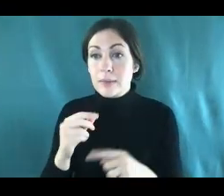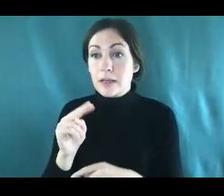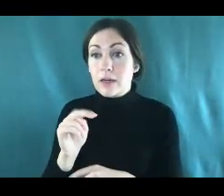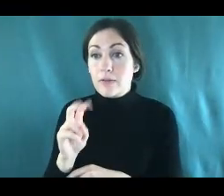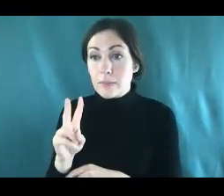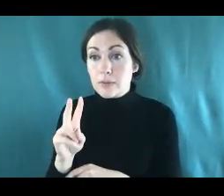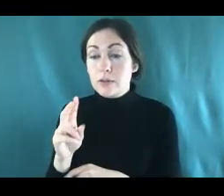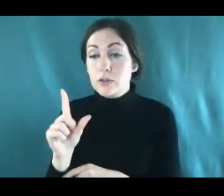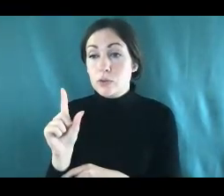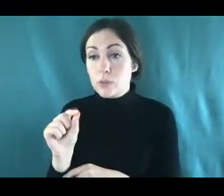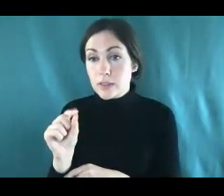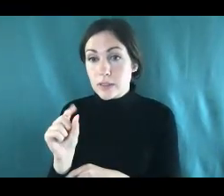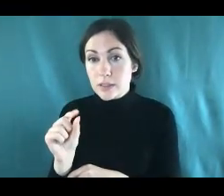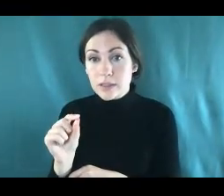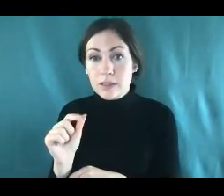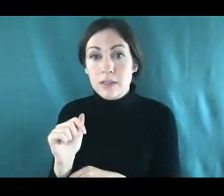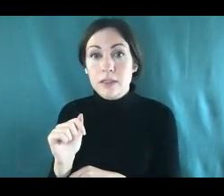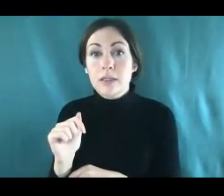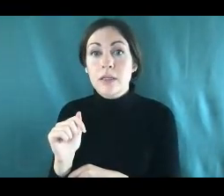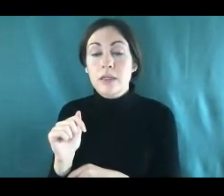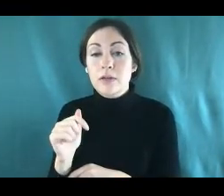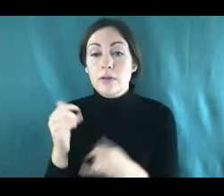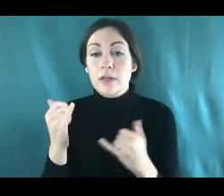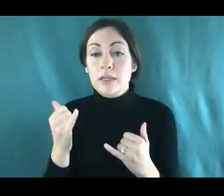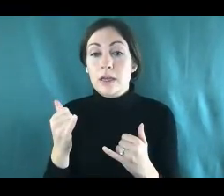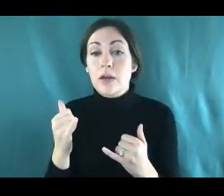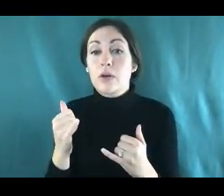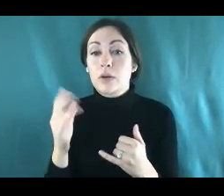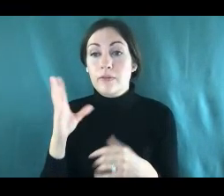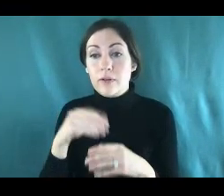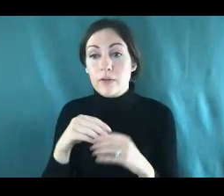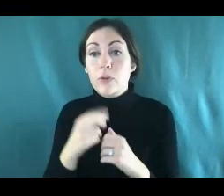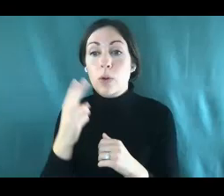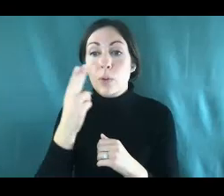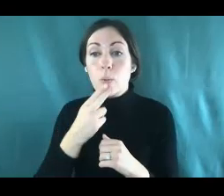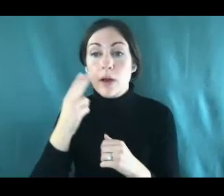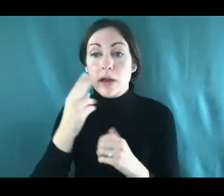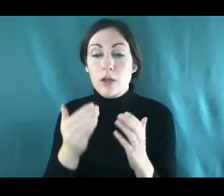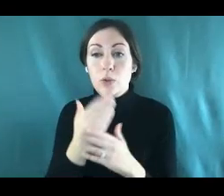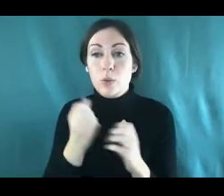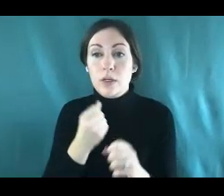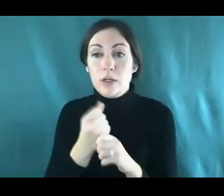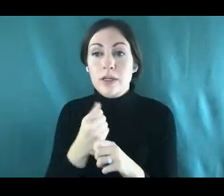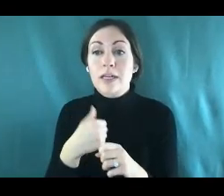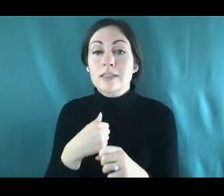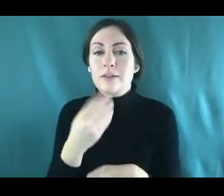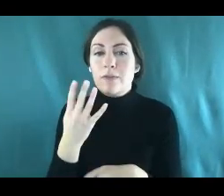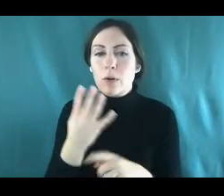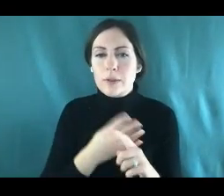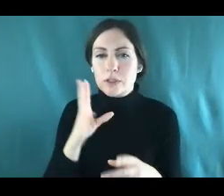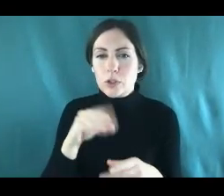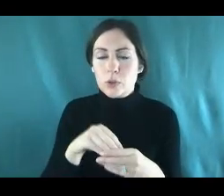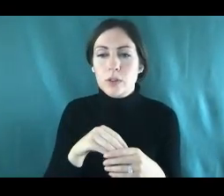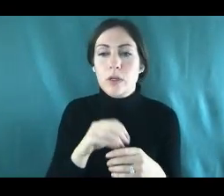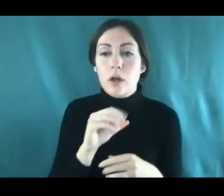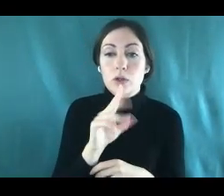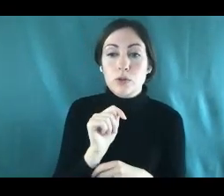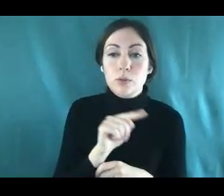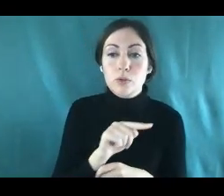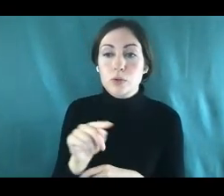also currently in Hawaiian New Year, which runs over 4 lunar months, October to November, and